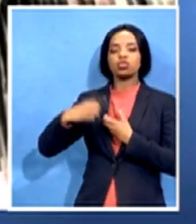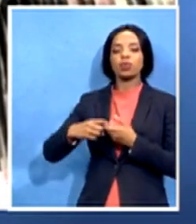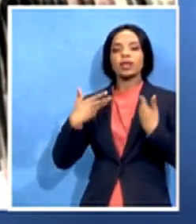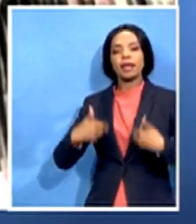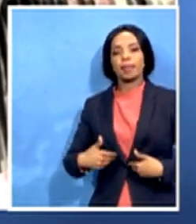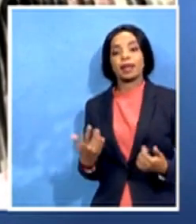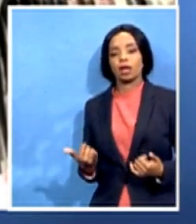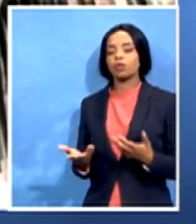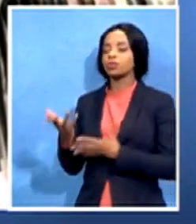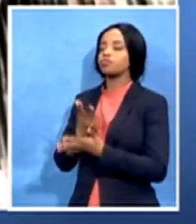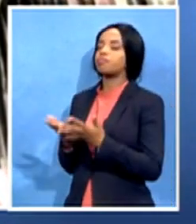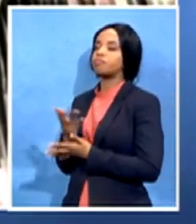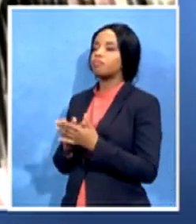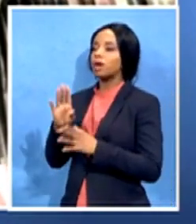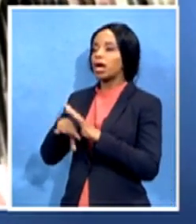much indeed for your time.